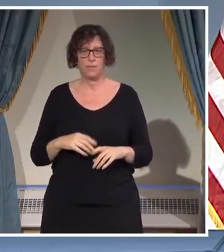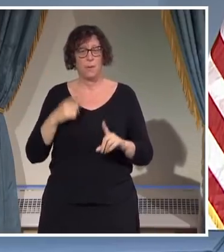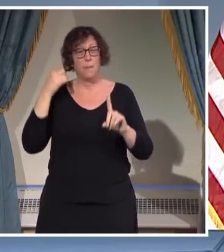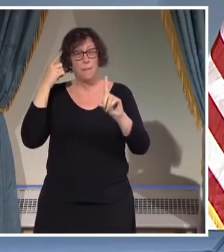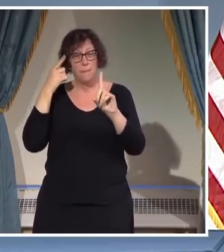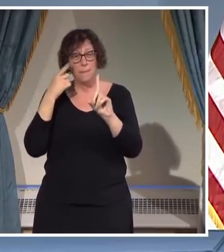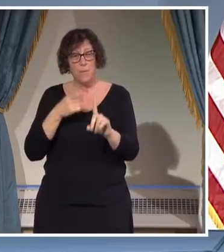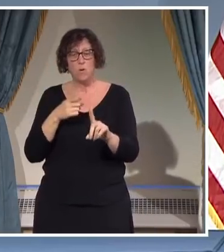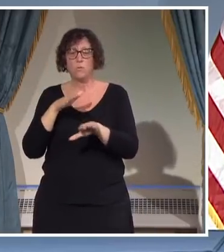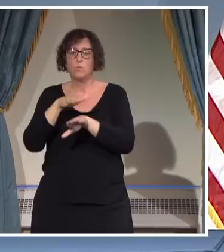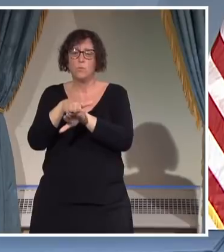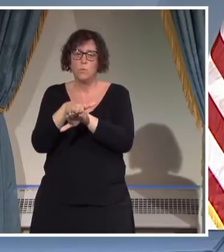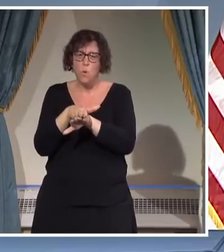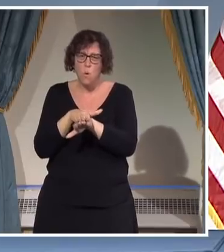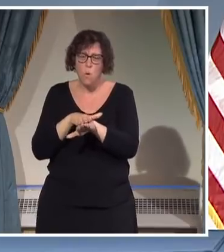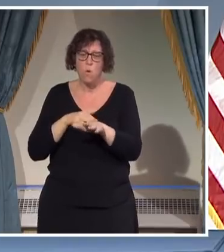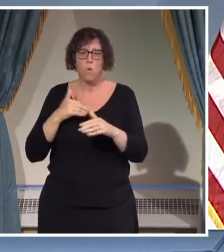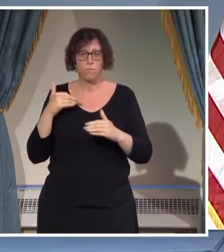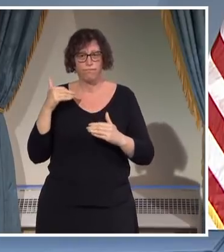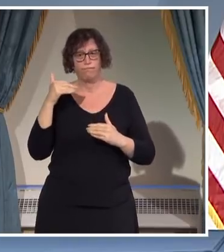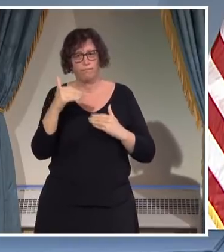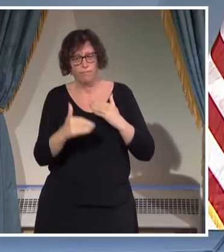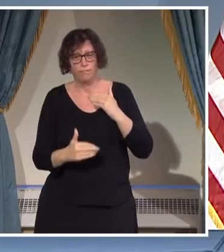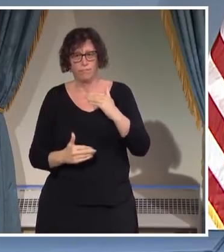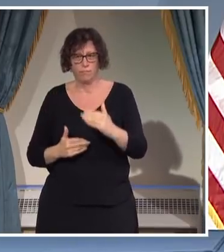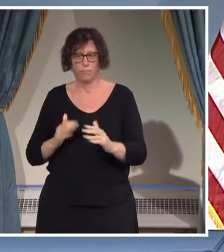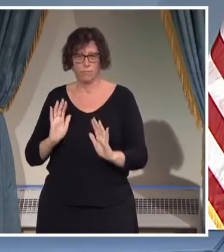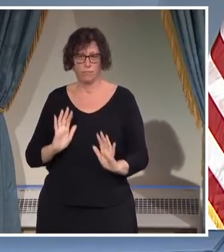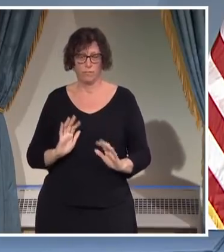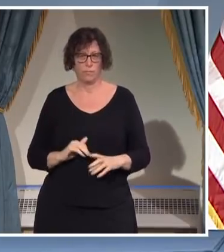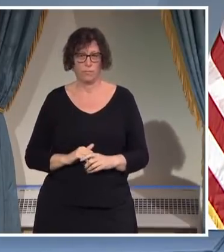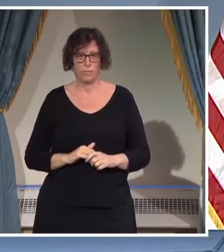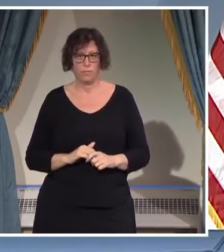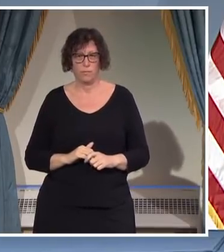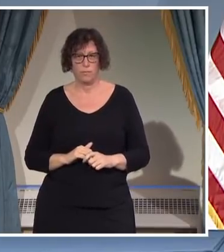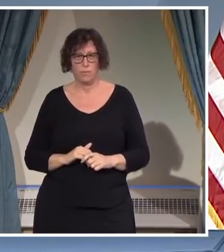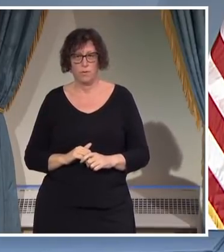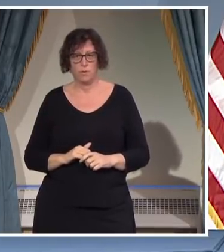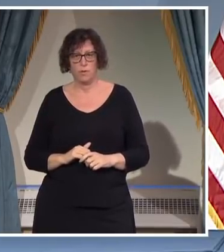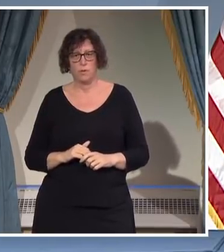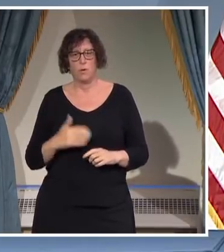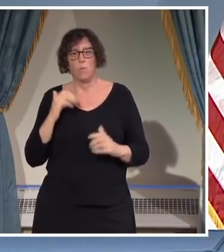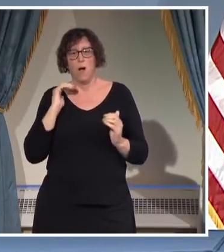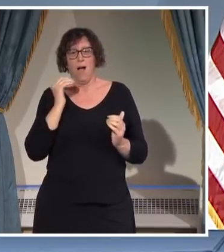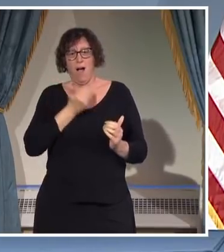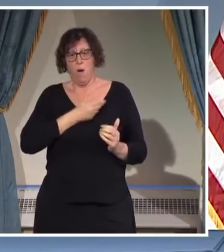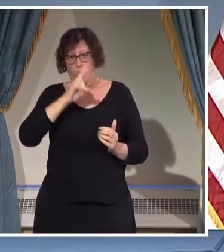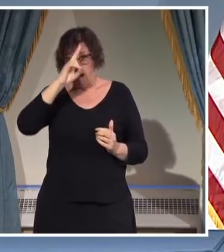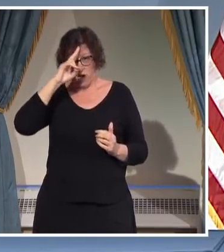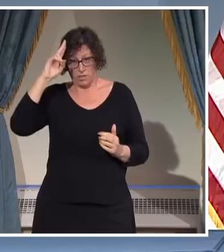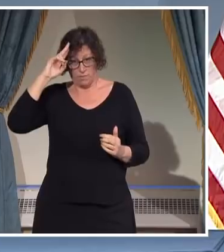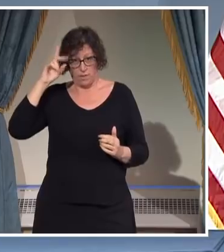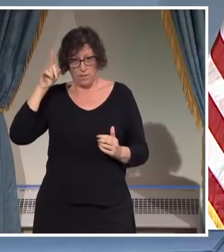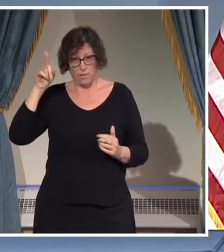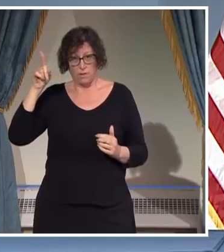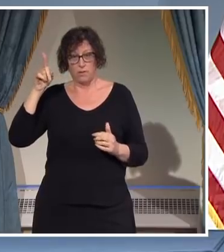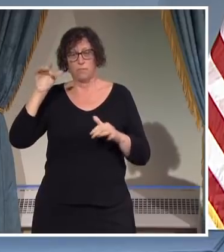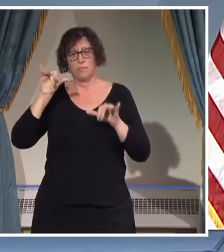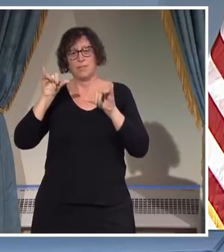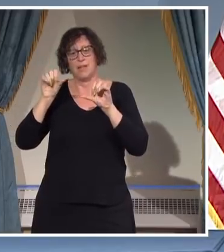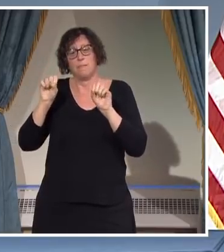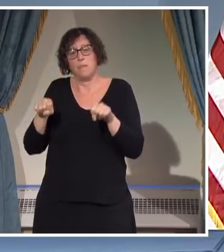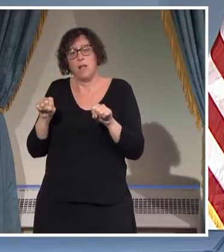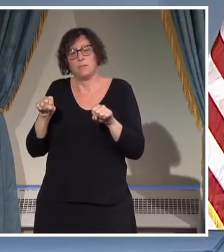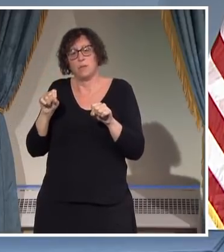those individuals who may need to seek healthcare in a hospital, spread it out over time so that we maintain